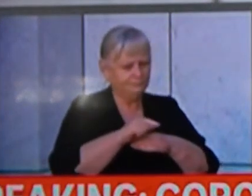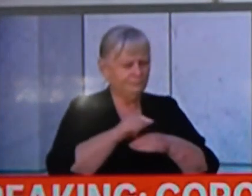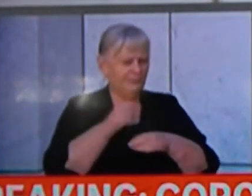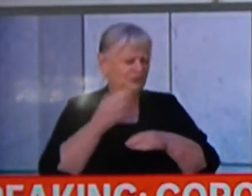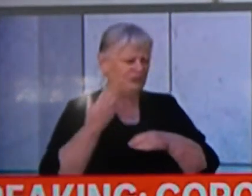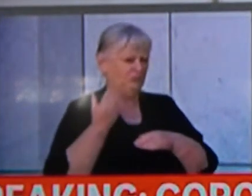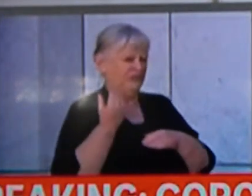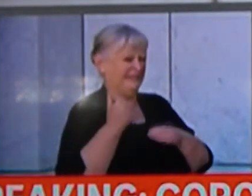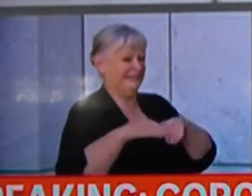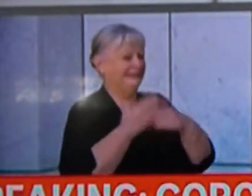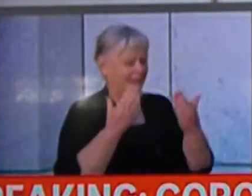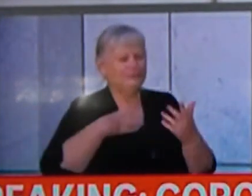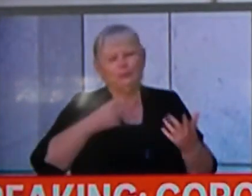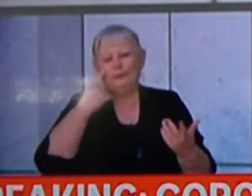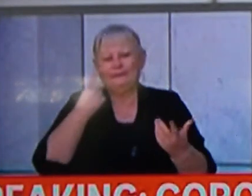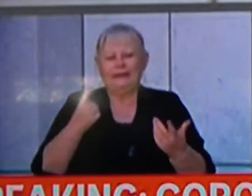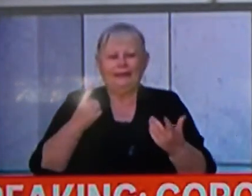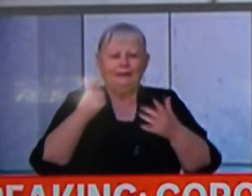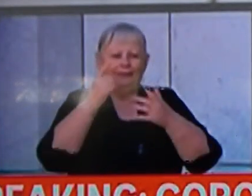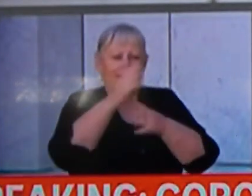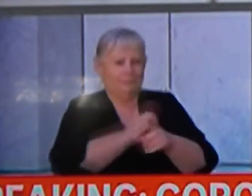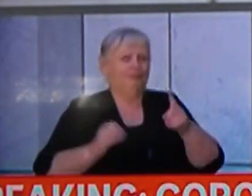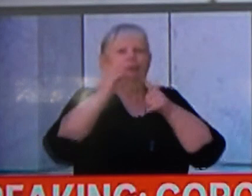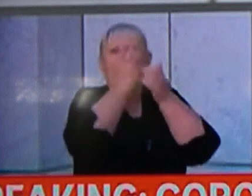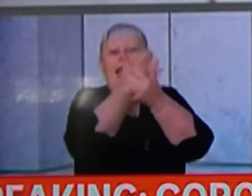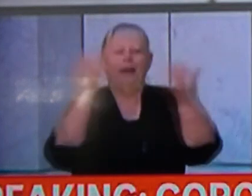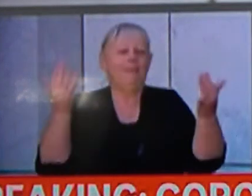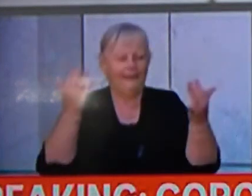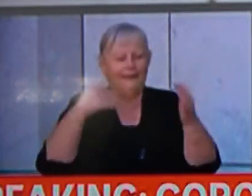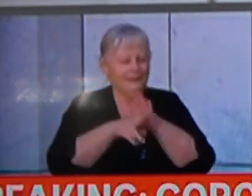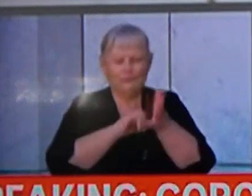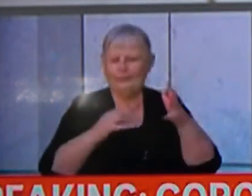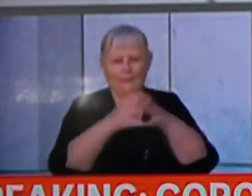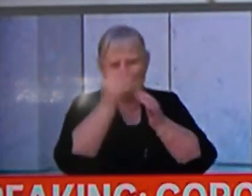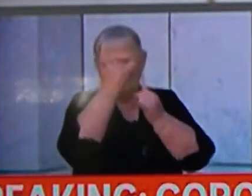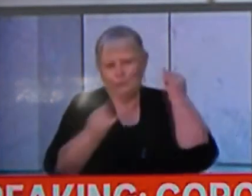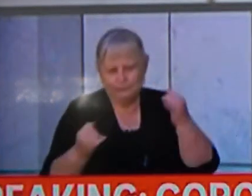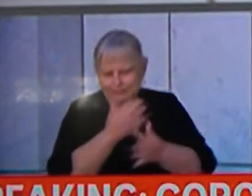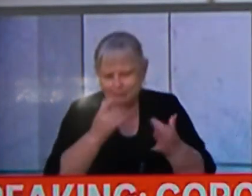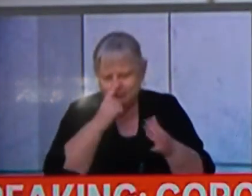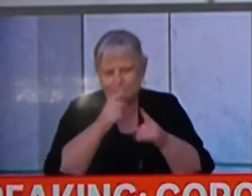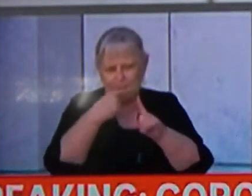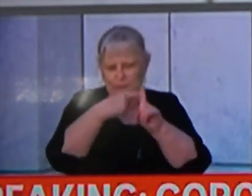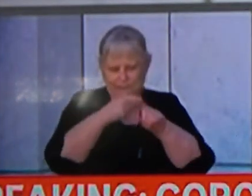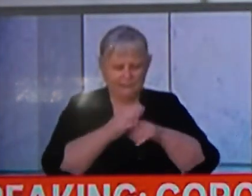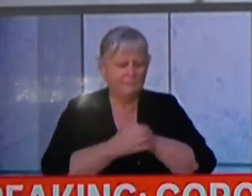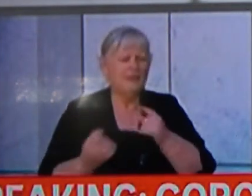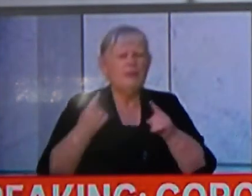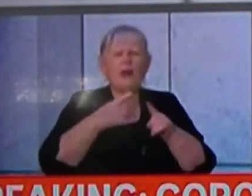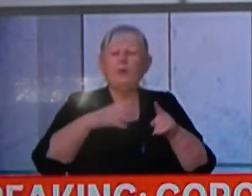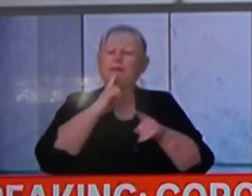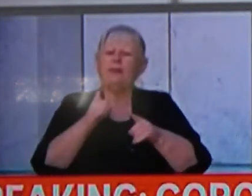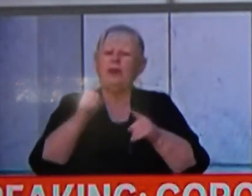of recent days as we've seen the increase in the number of cases in New South Wales. The other point I'd make is that